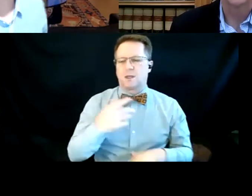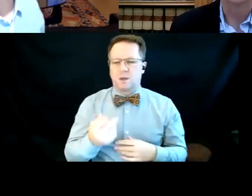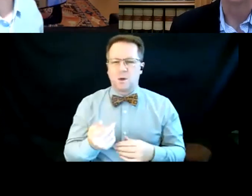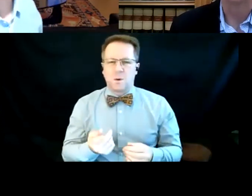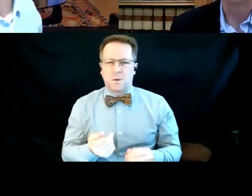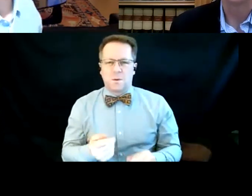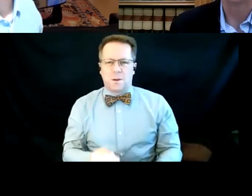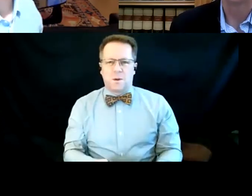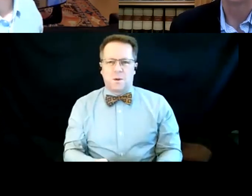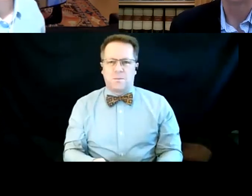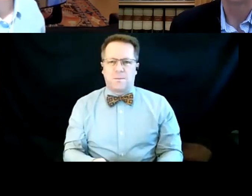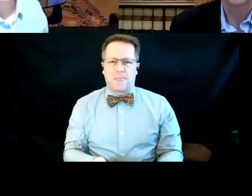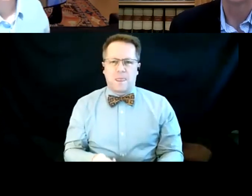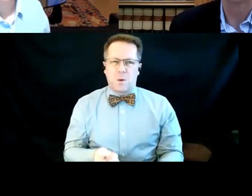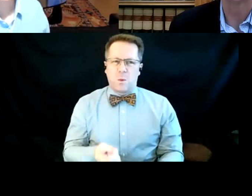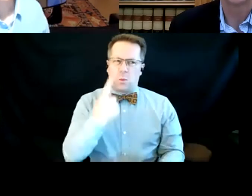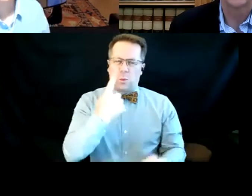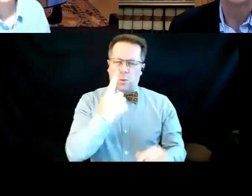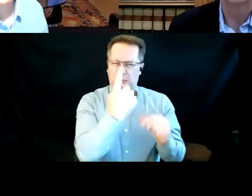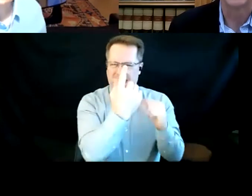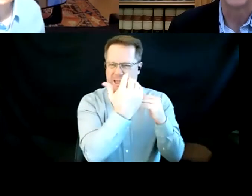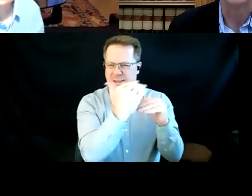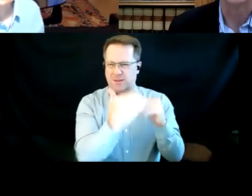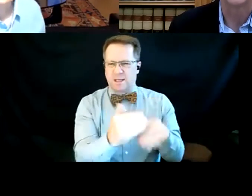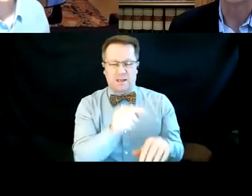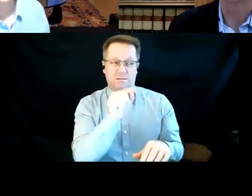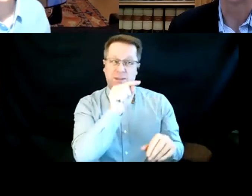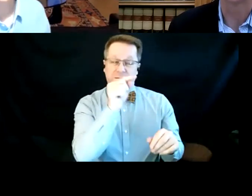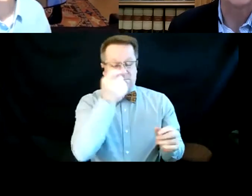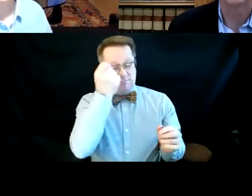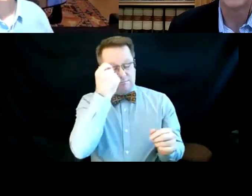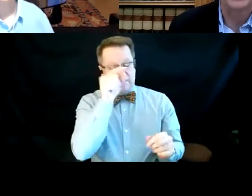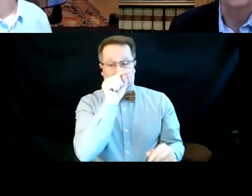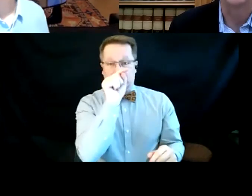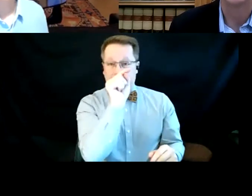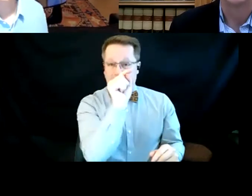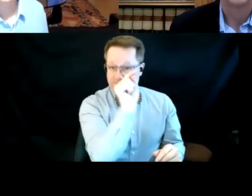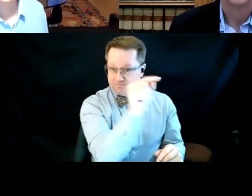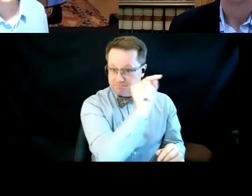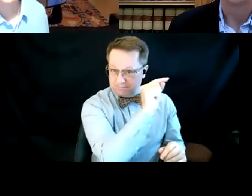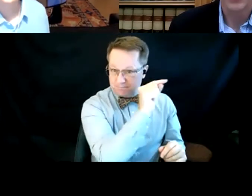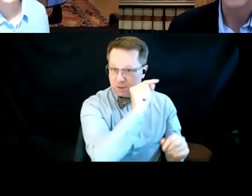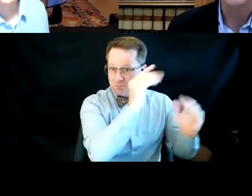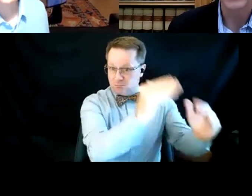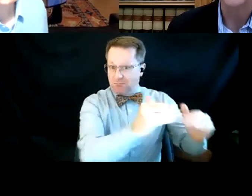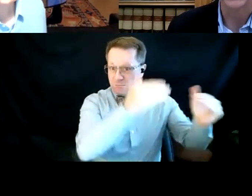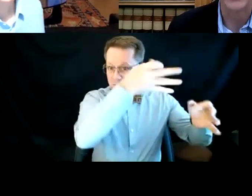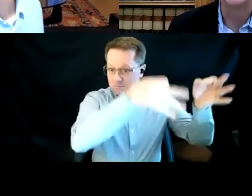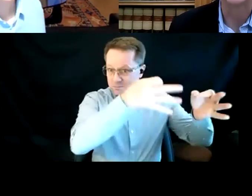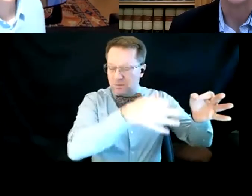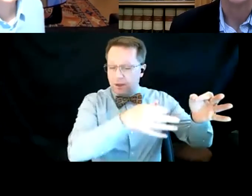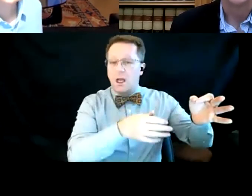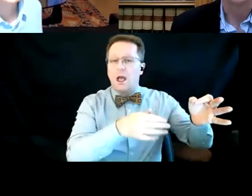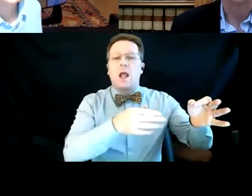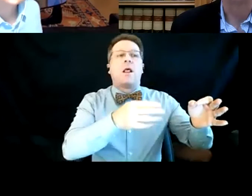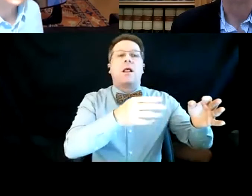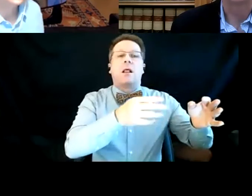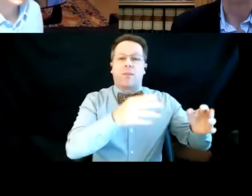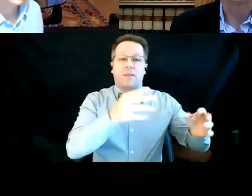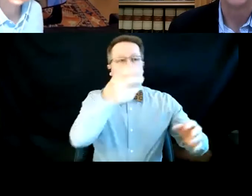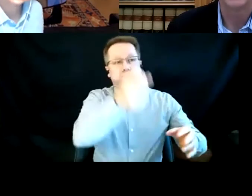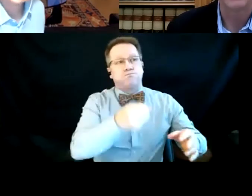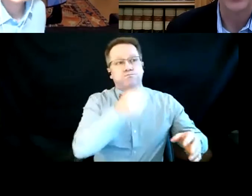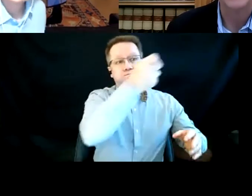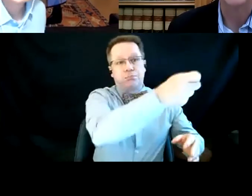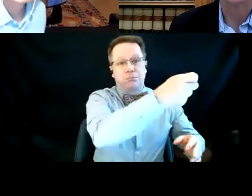a court, these justices are appointed for life. They have incredible power. But one of the constraints on them, and